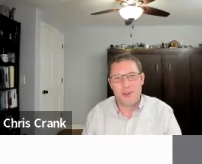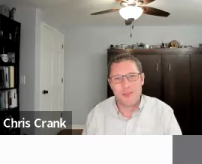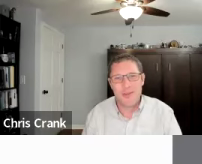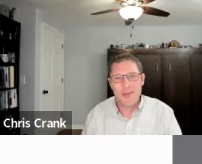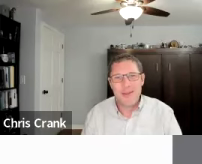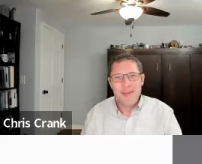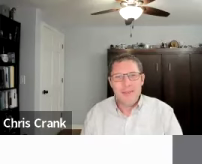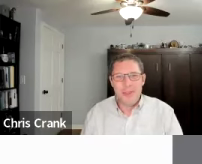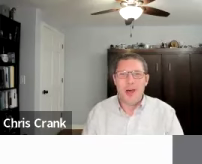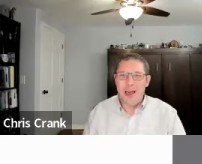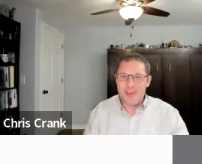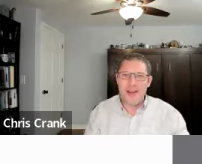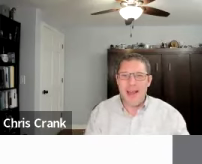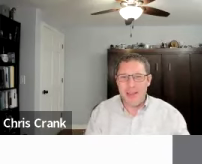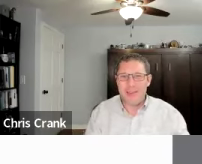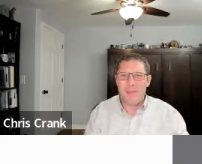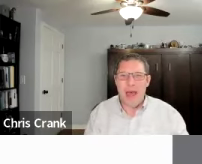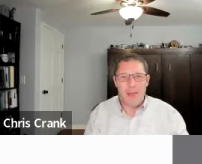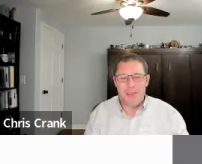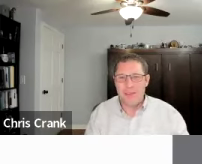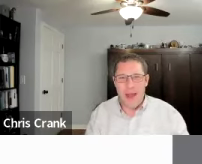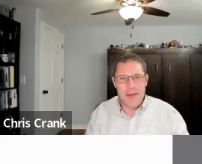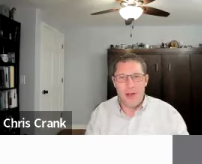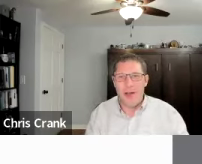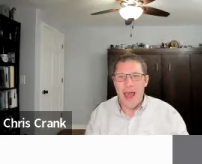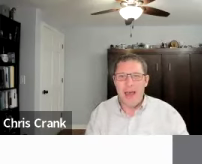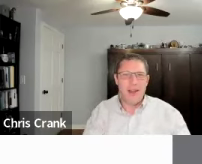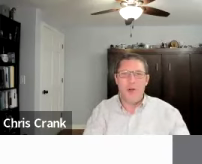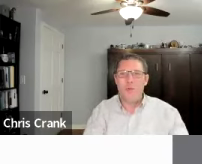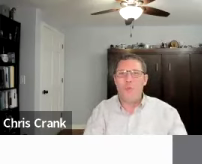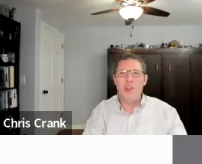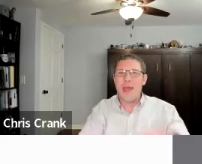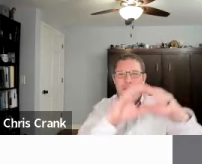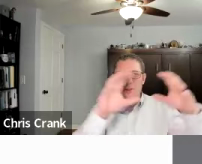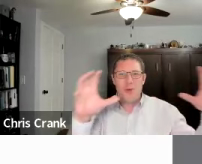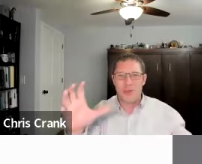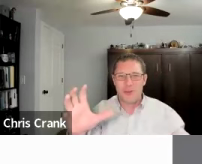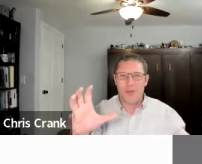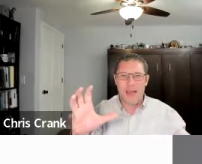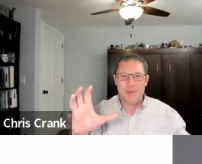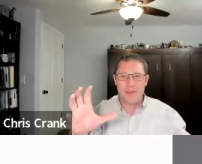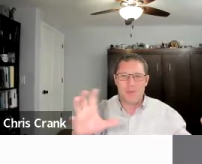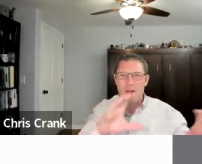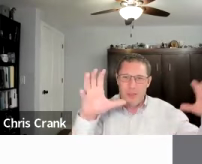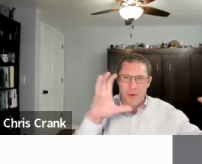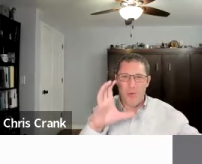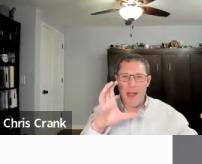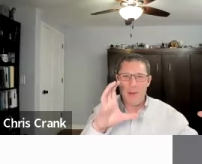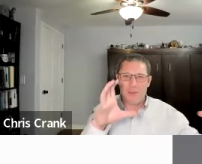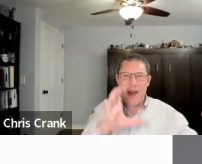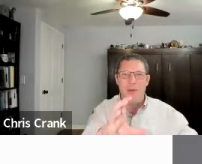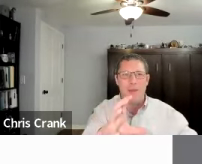and procedures. The laws are analogous to the policies, right? What do you have to do with controlled substances? What are